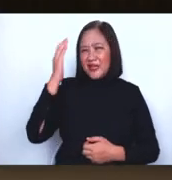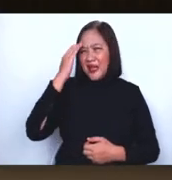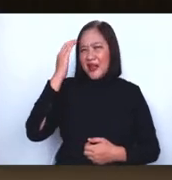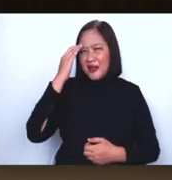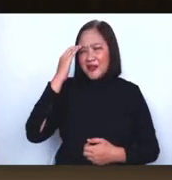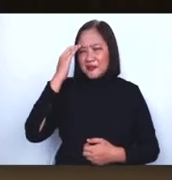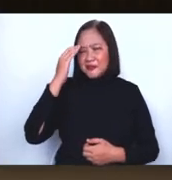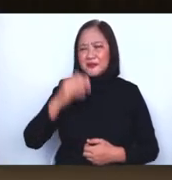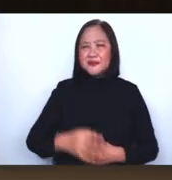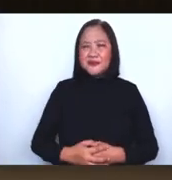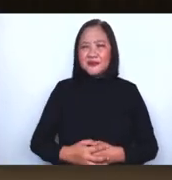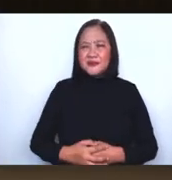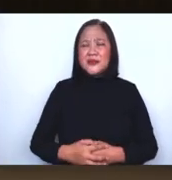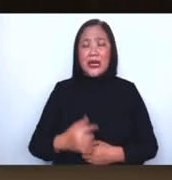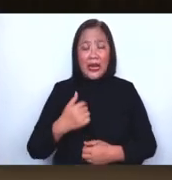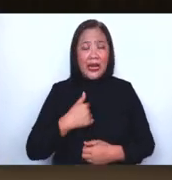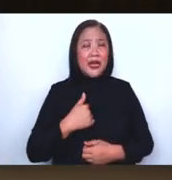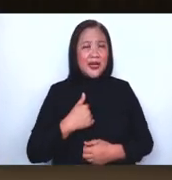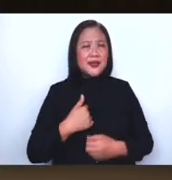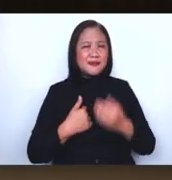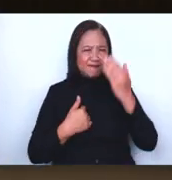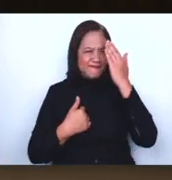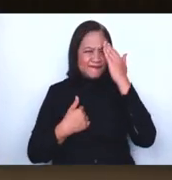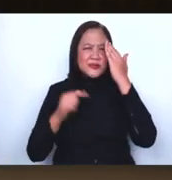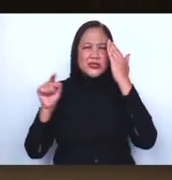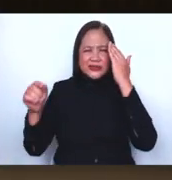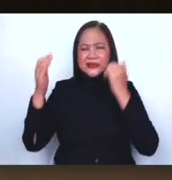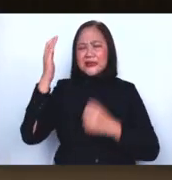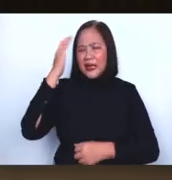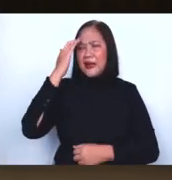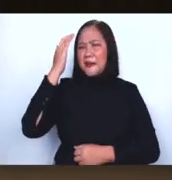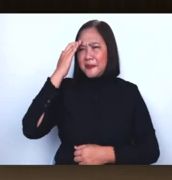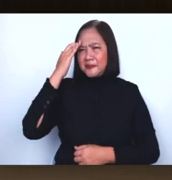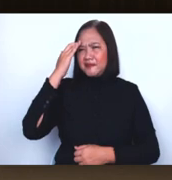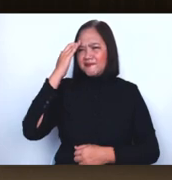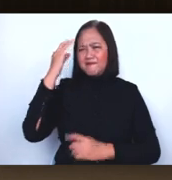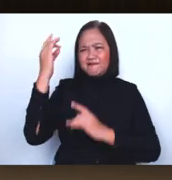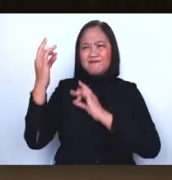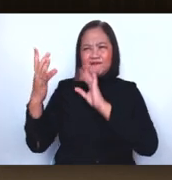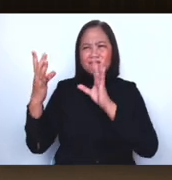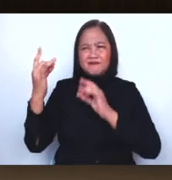But she knew. I know that she knew.